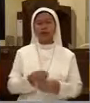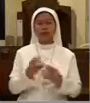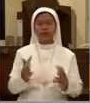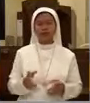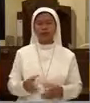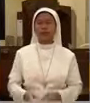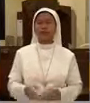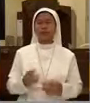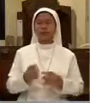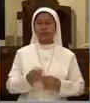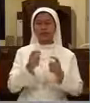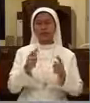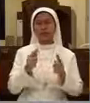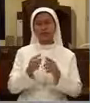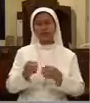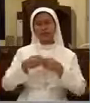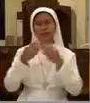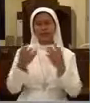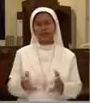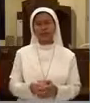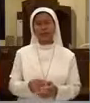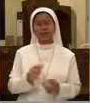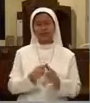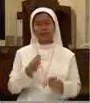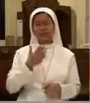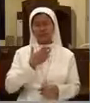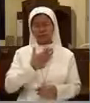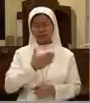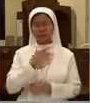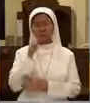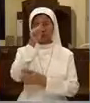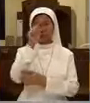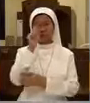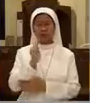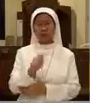give. But my question is,